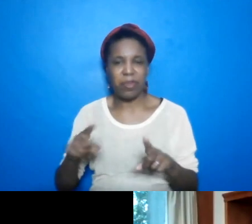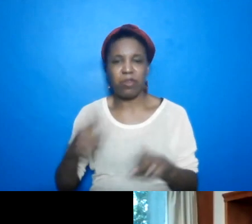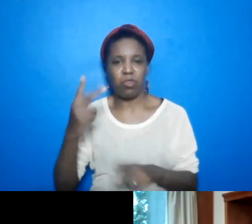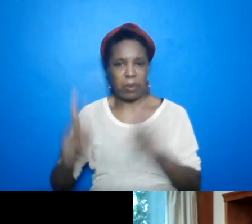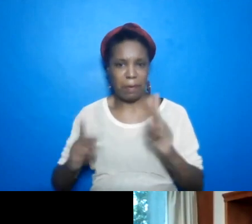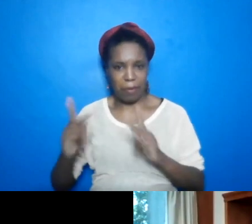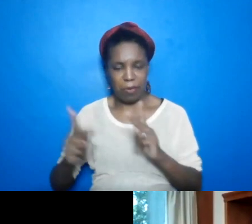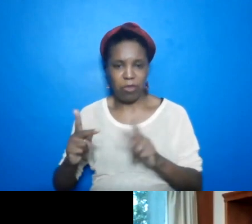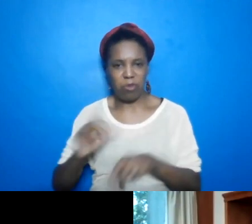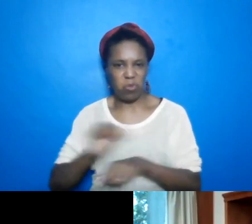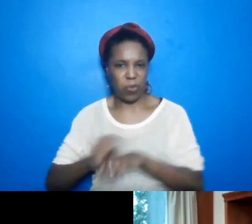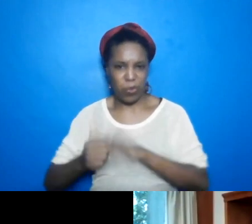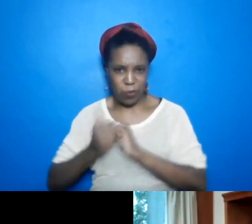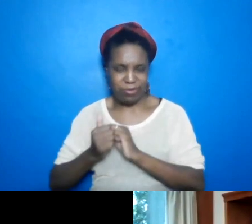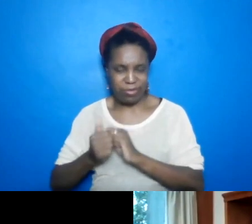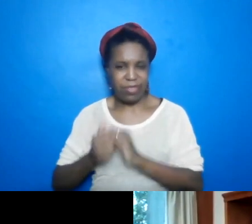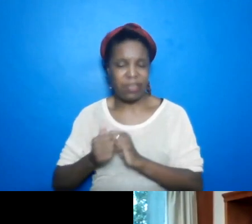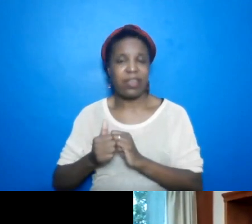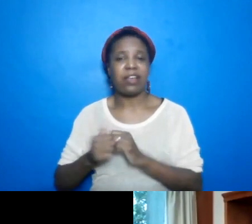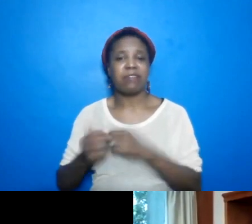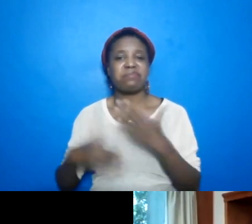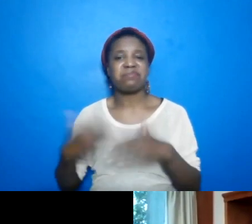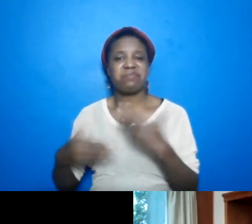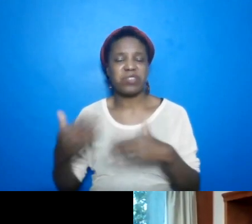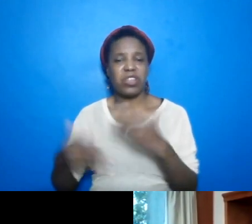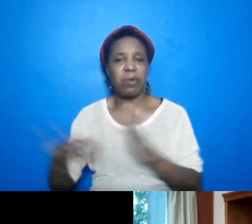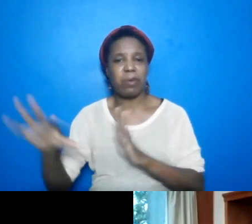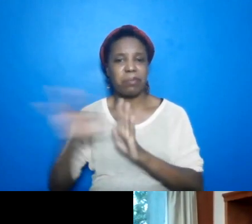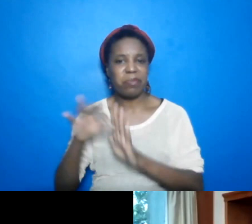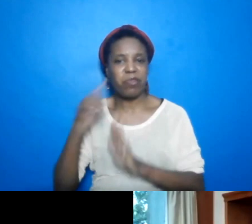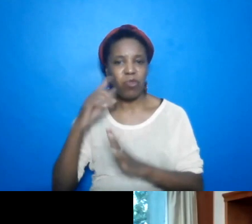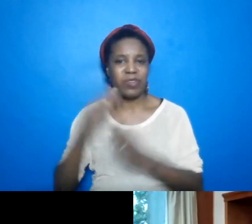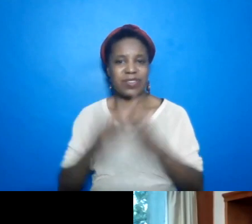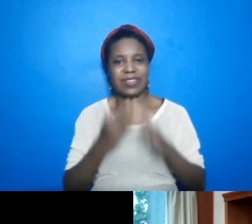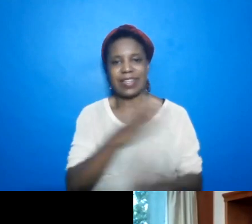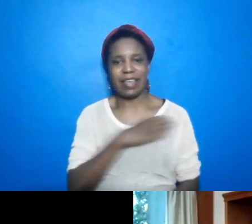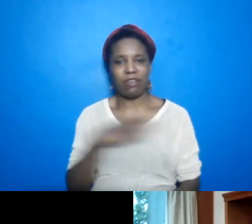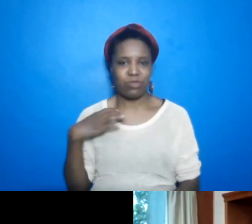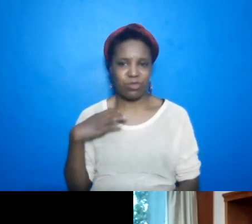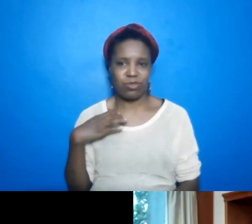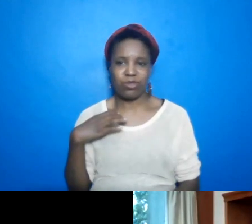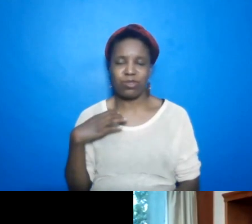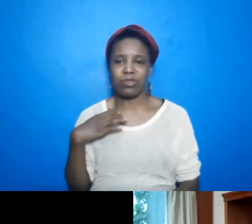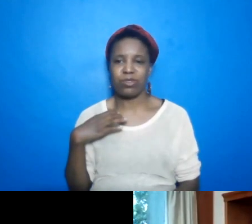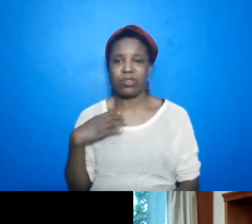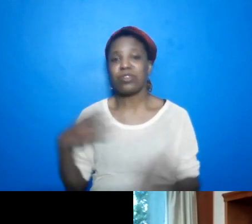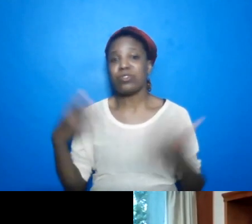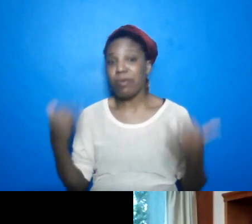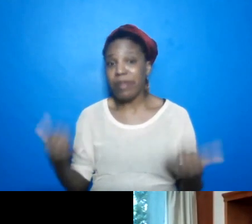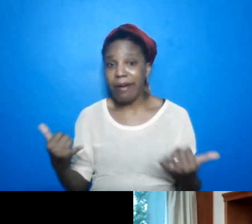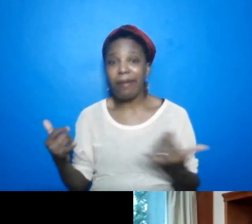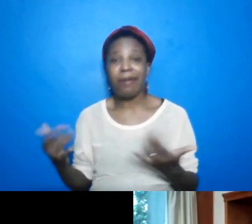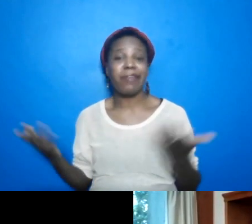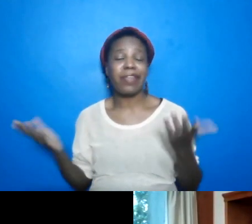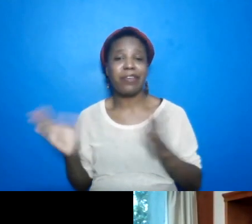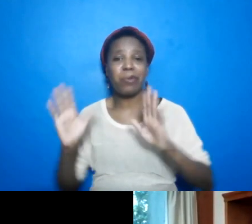because they were working with a group of people who had articulated a narrative. And so they can go back to their communities and run on a platform